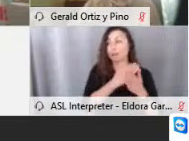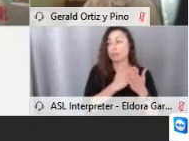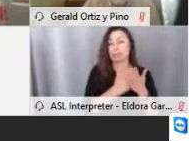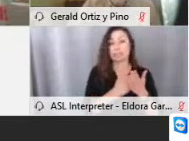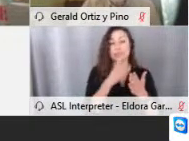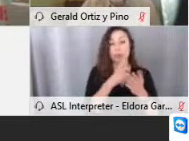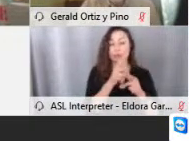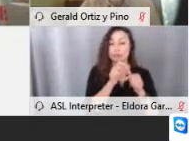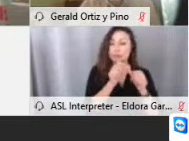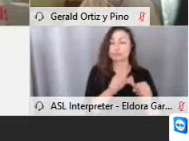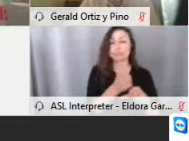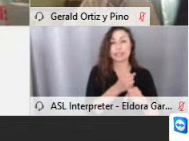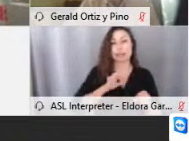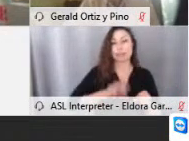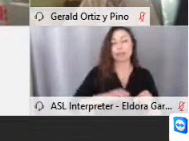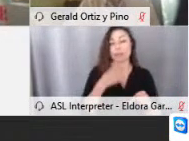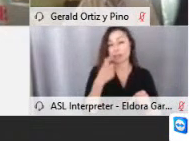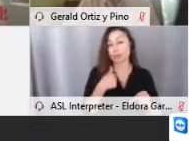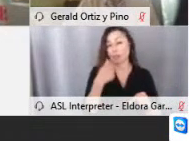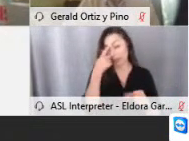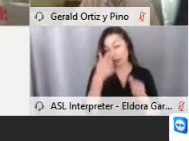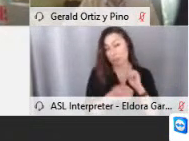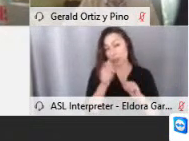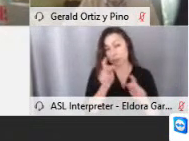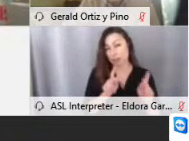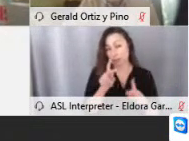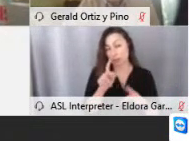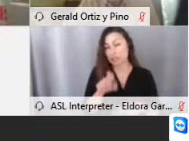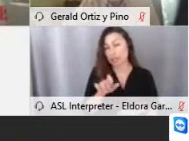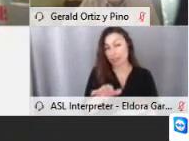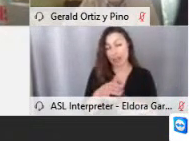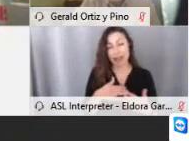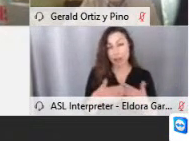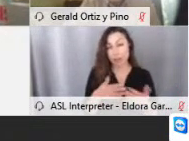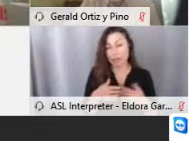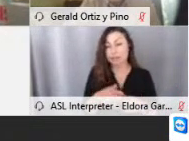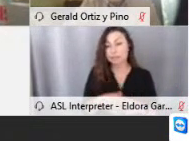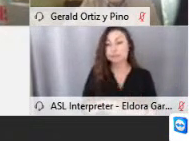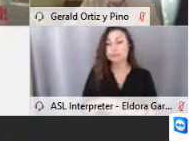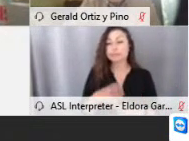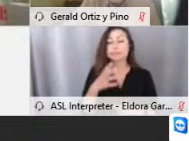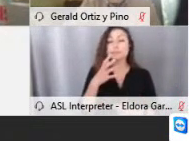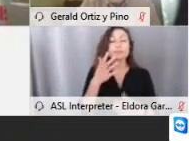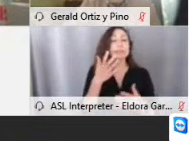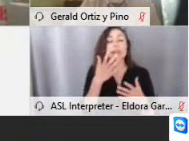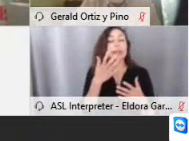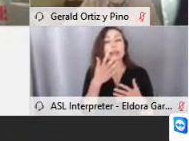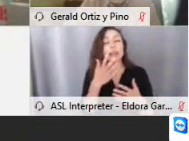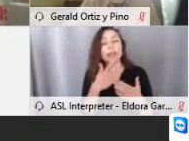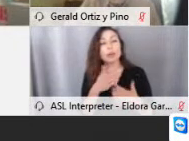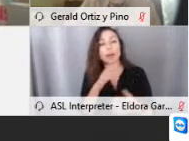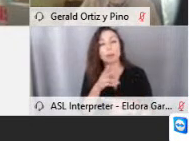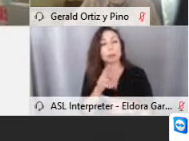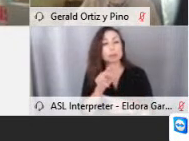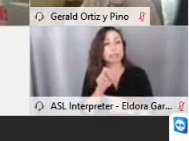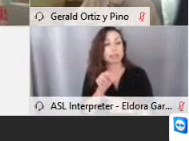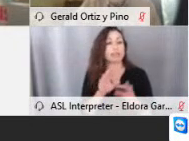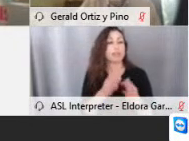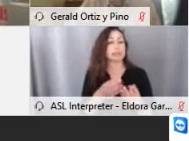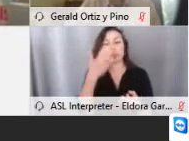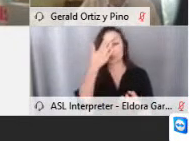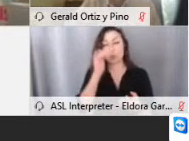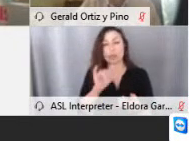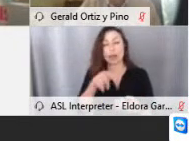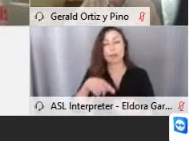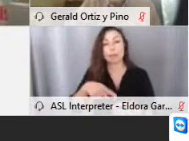think the vast majority of people need it anyway. And in any case, the Burdens know that eventually